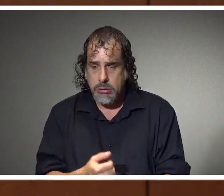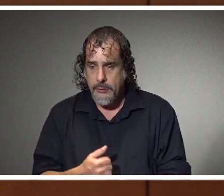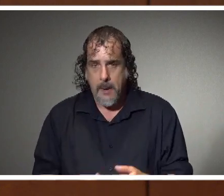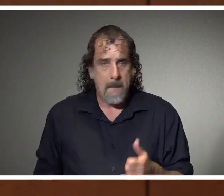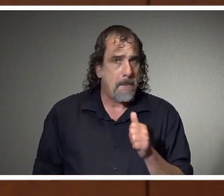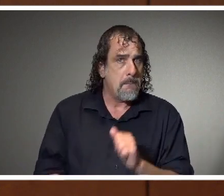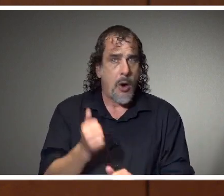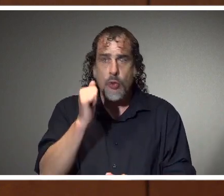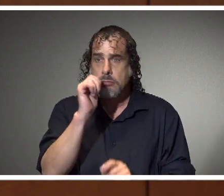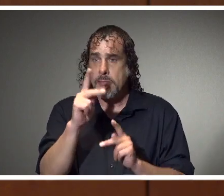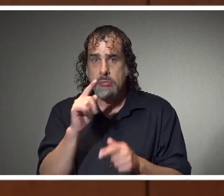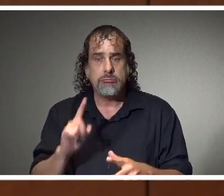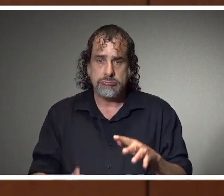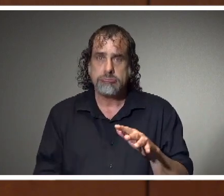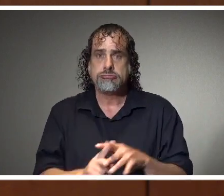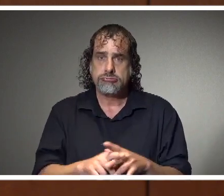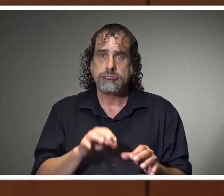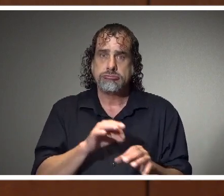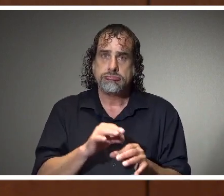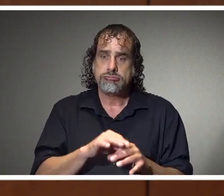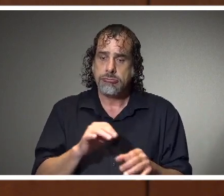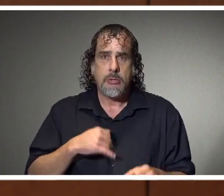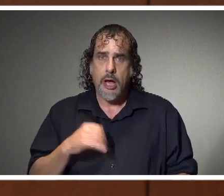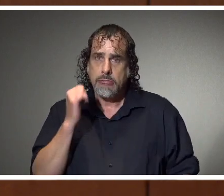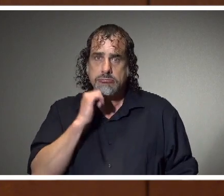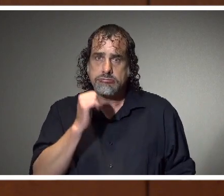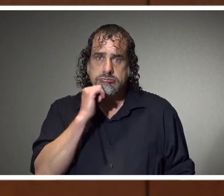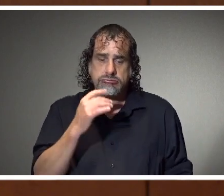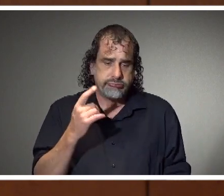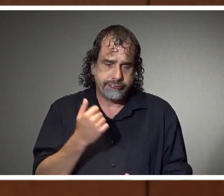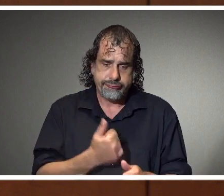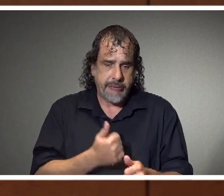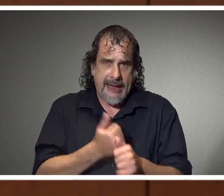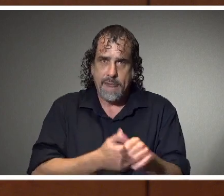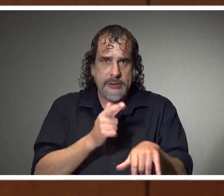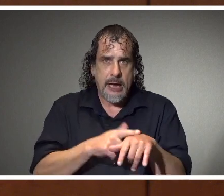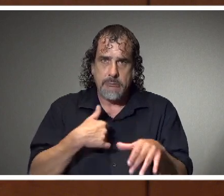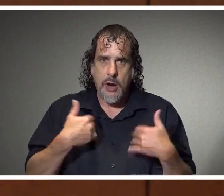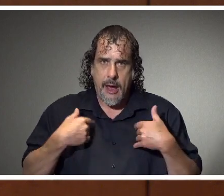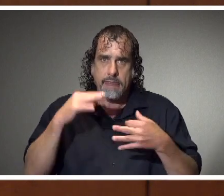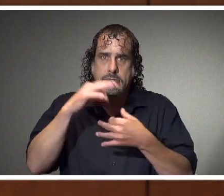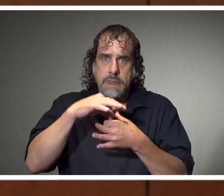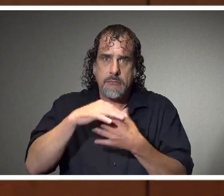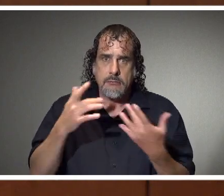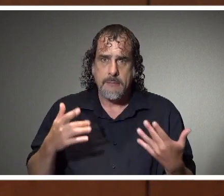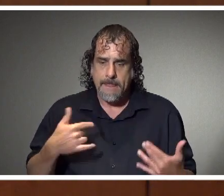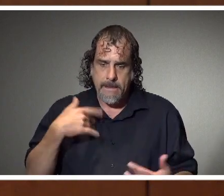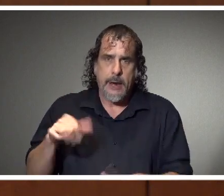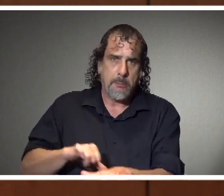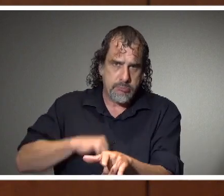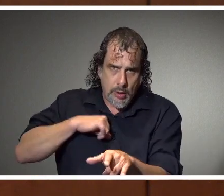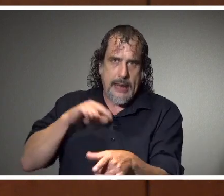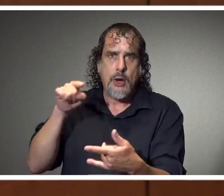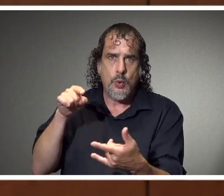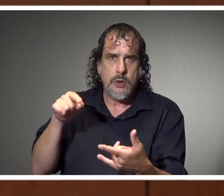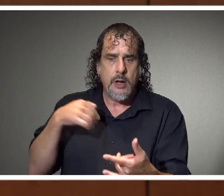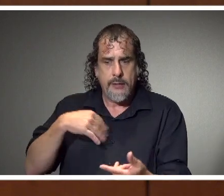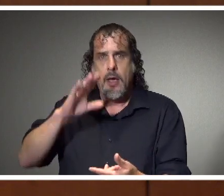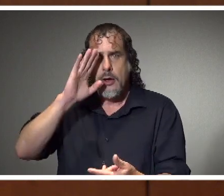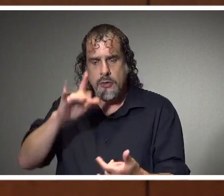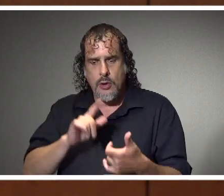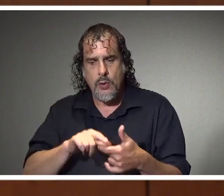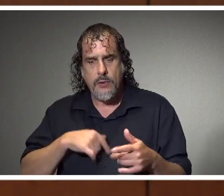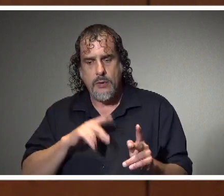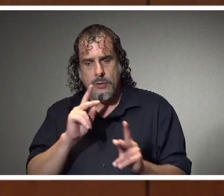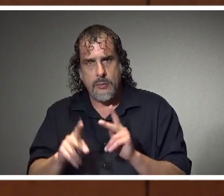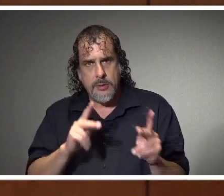Mississippians are going to go vote, just as they do every other election, because they are proud and they know that the